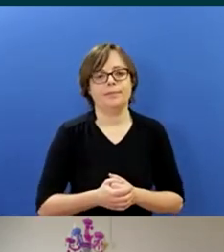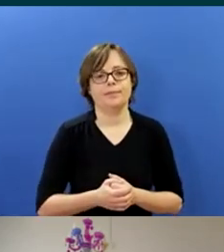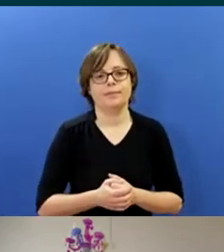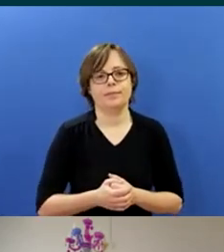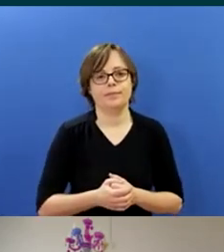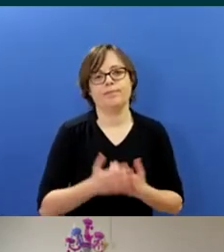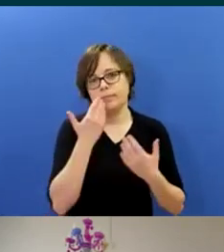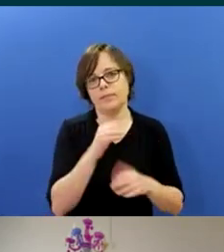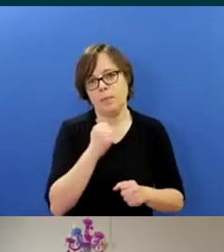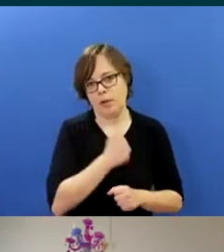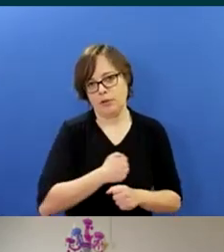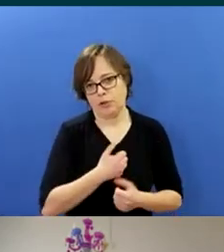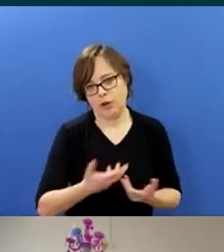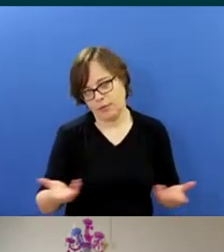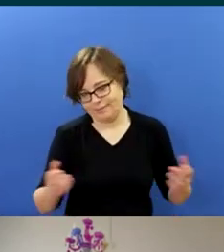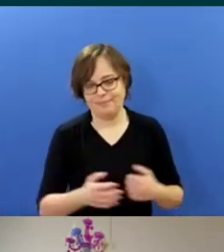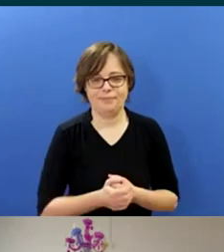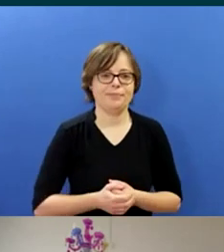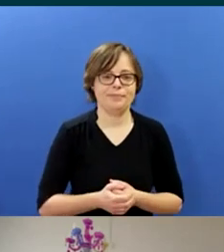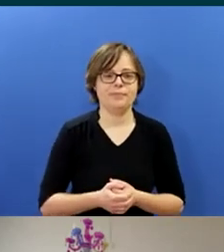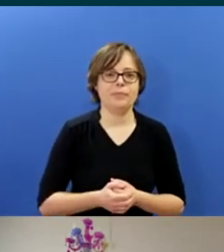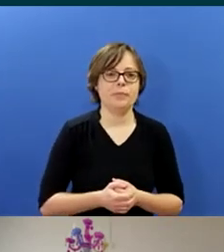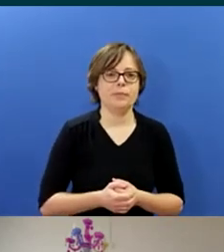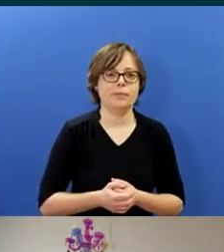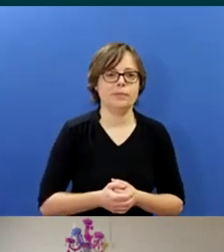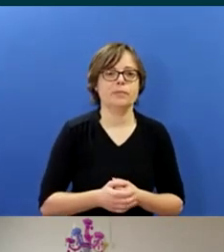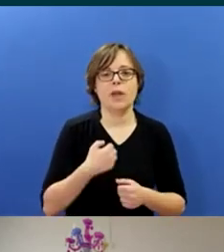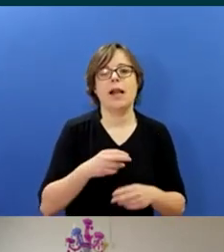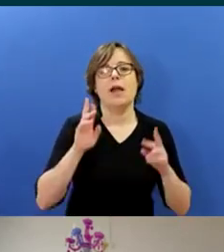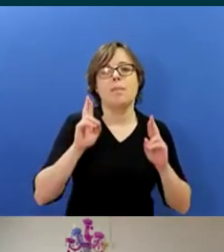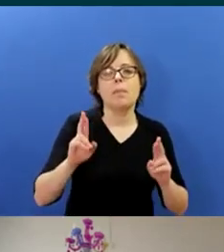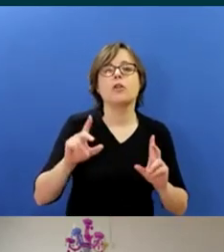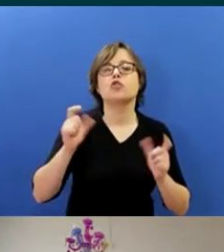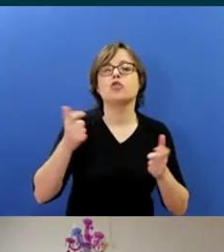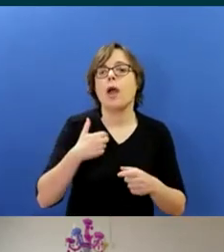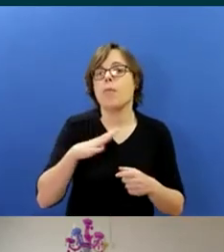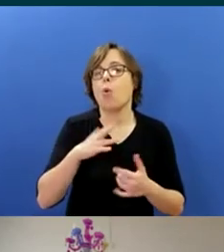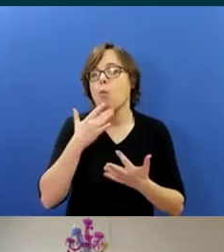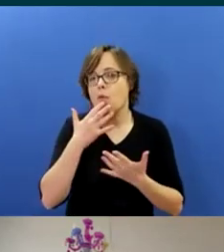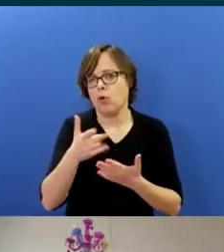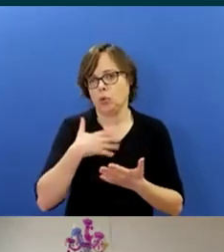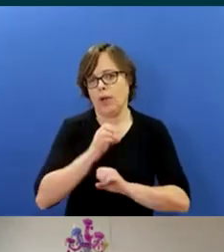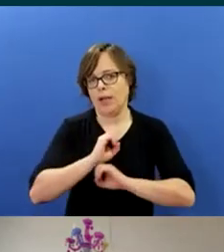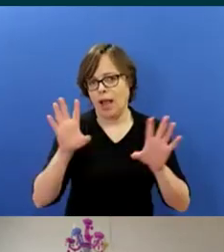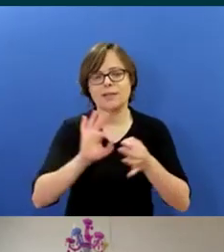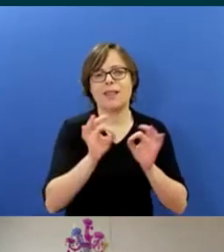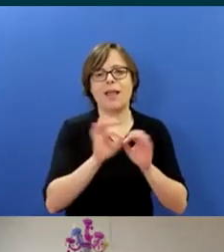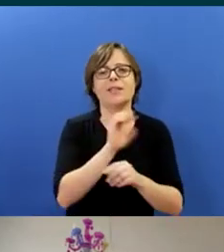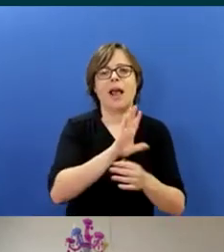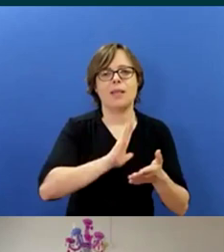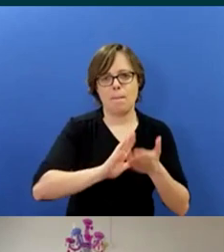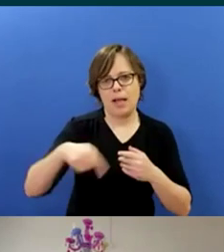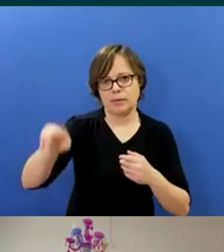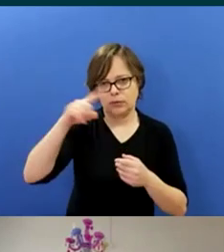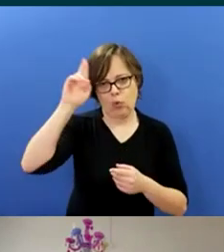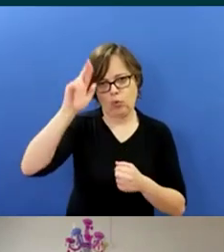think I hope what I said was clear enough. So we don't need to go back to it because we said they